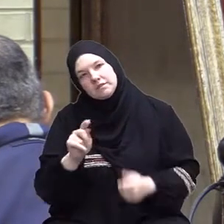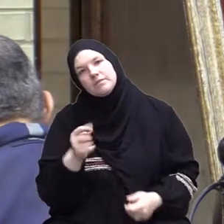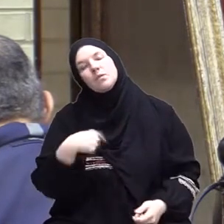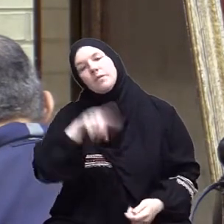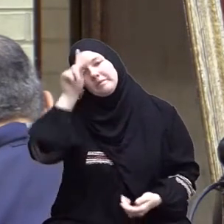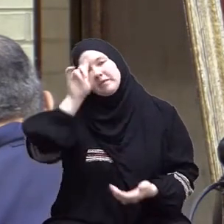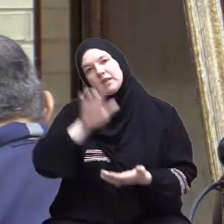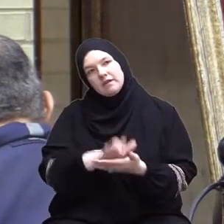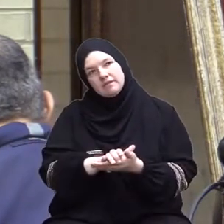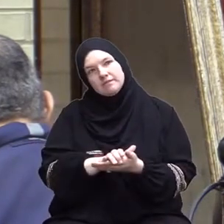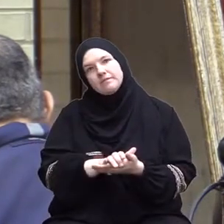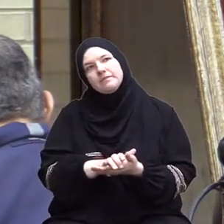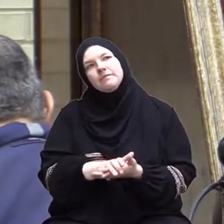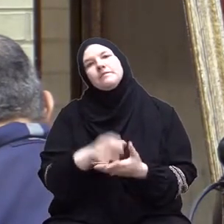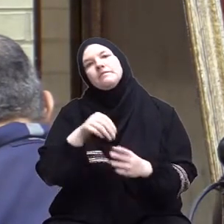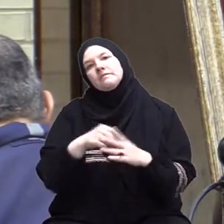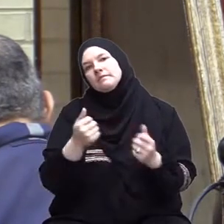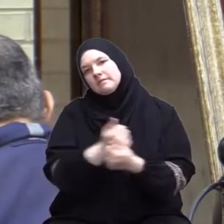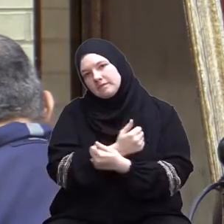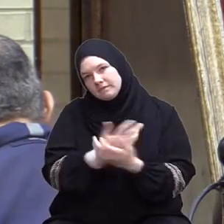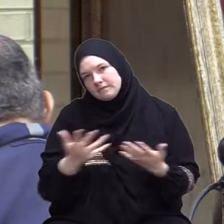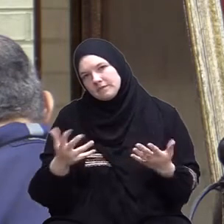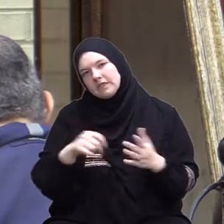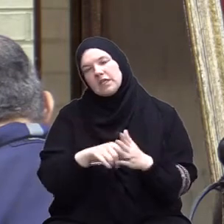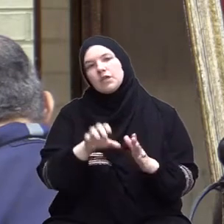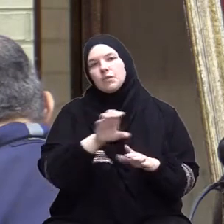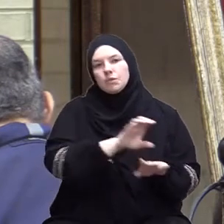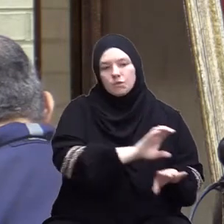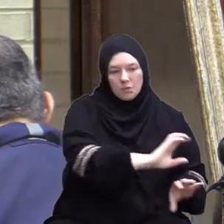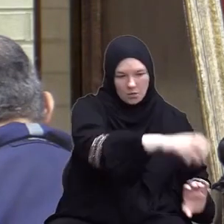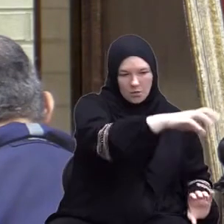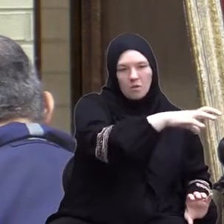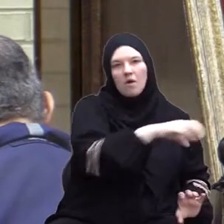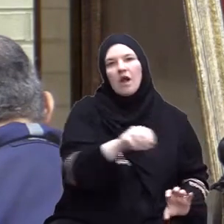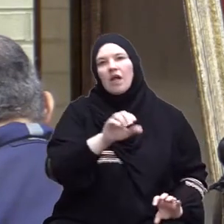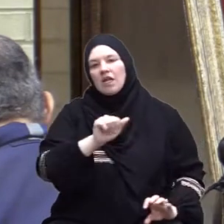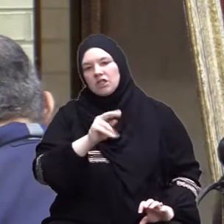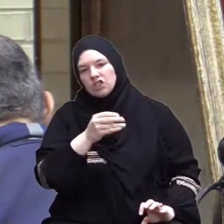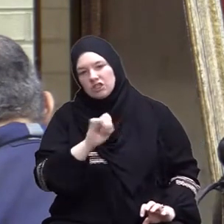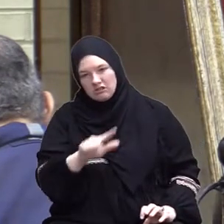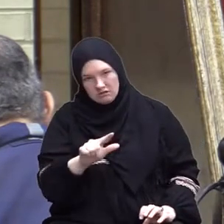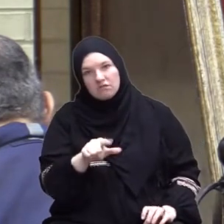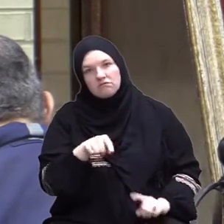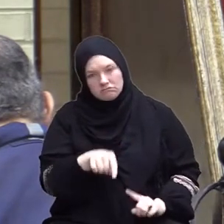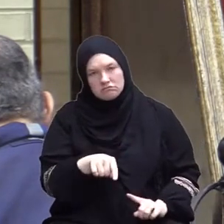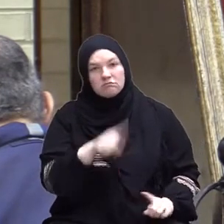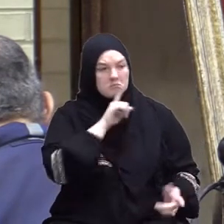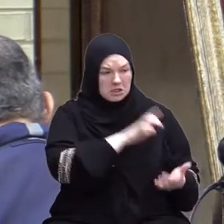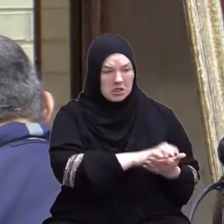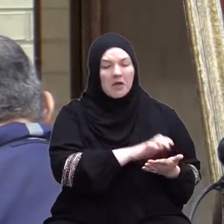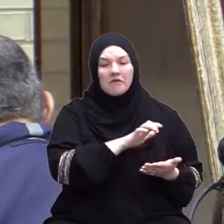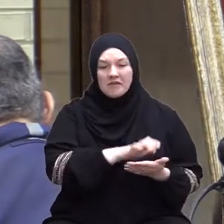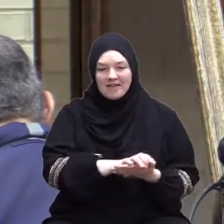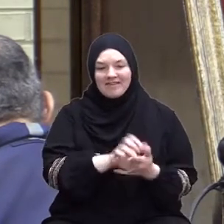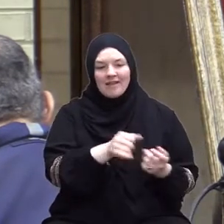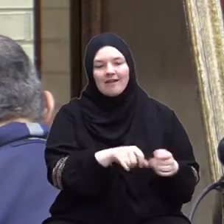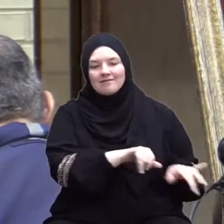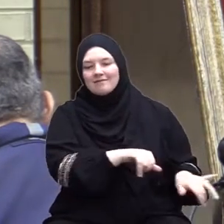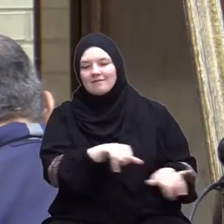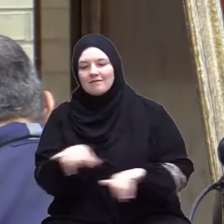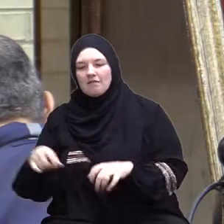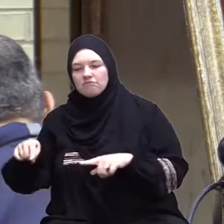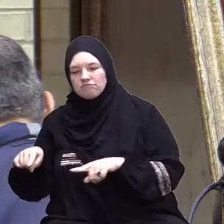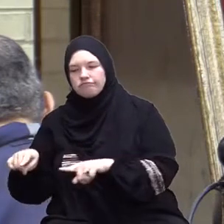we believe in anything in the Torah or the Injil that is consistent with the